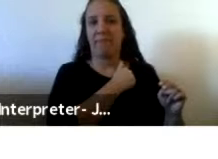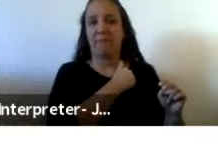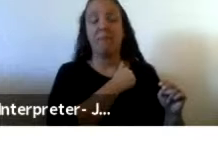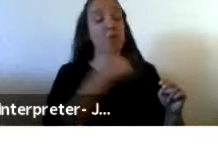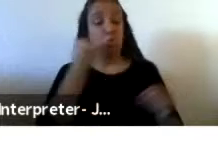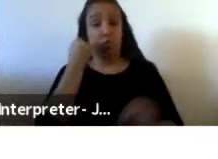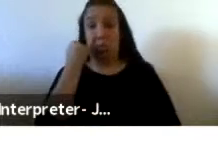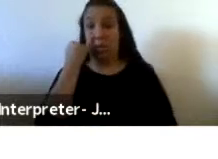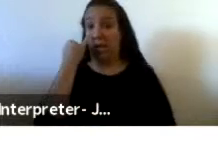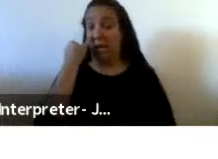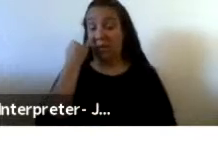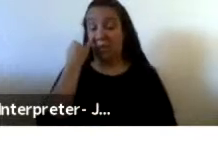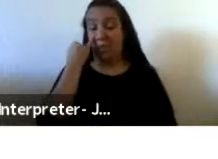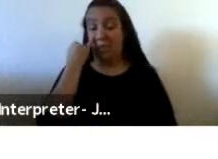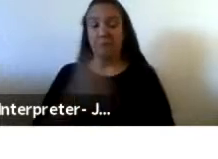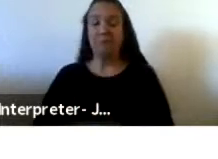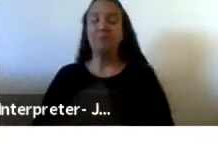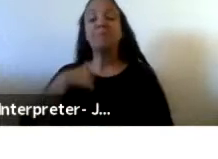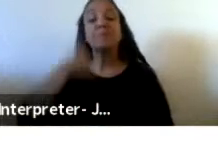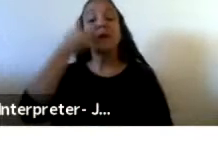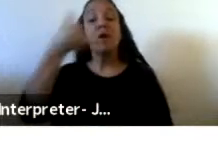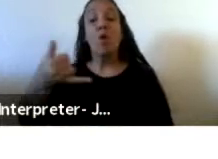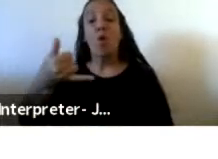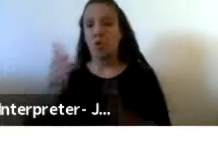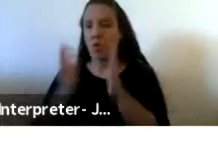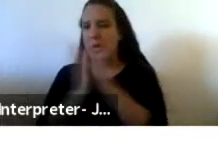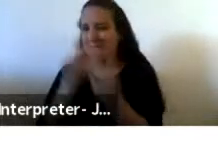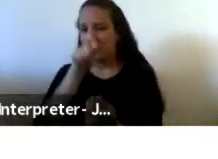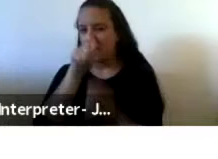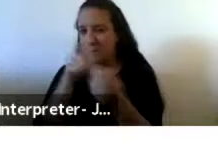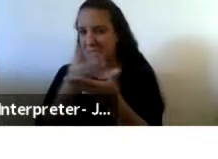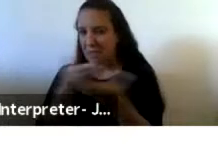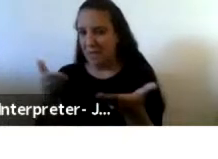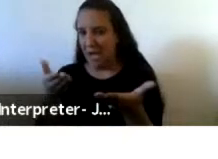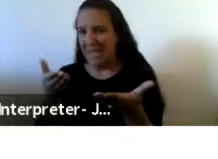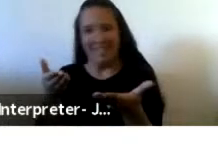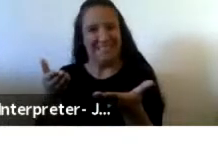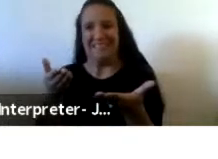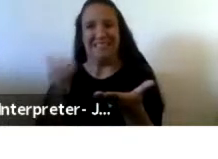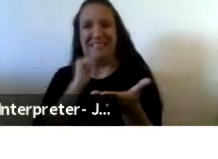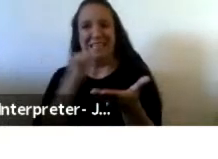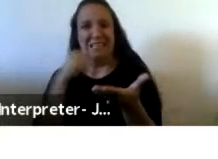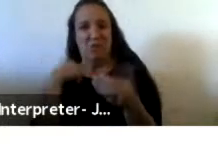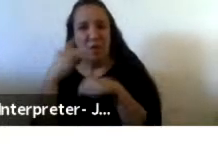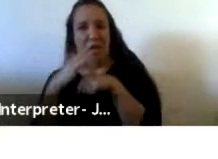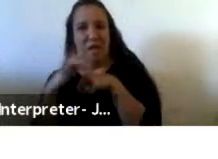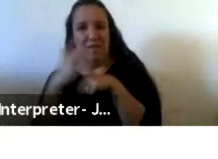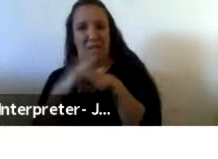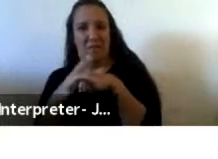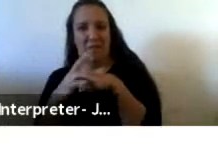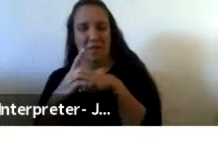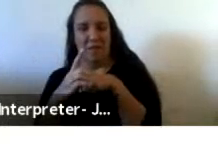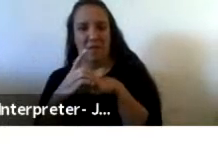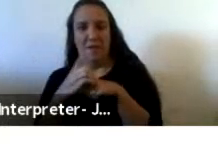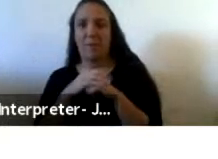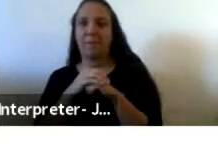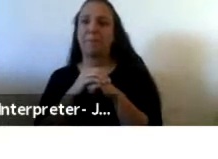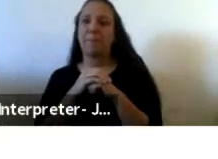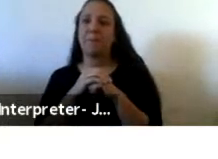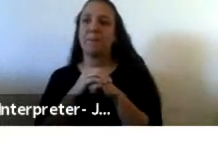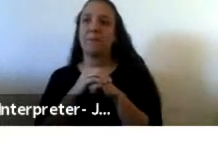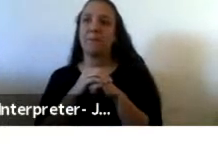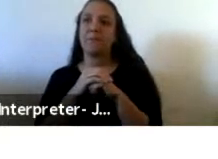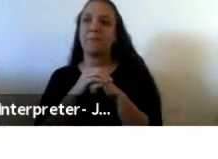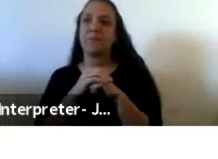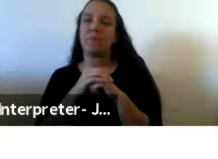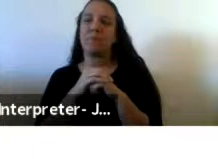location, so let's say if I call you and I ask for a specific item and you don't have it, I may not call you. I would probably prefer going